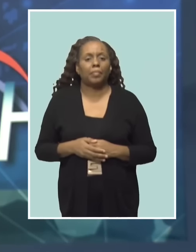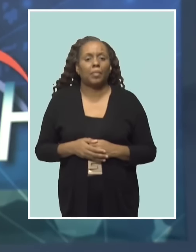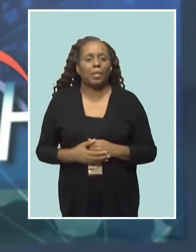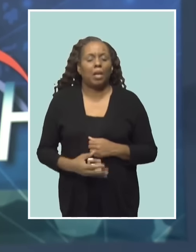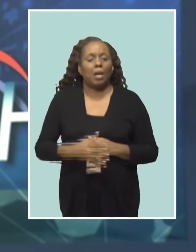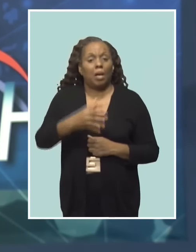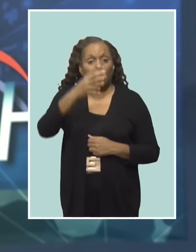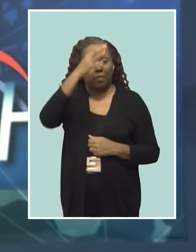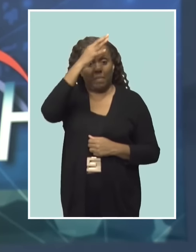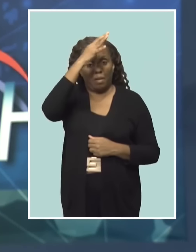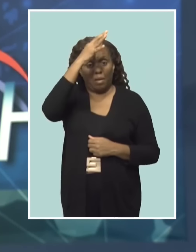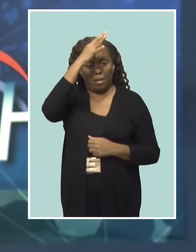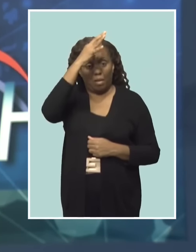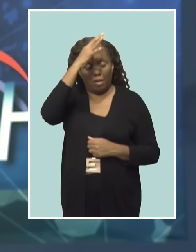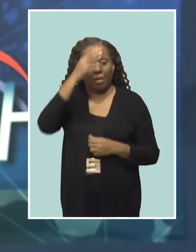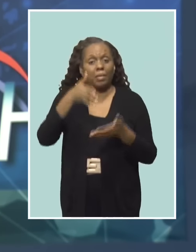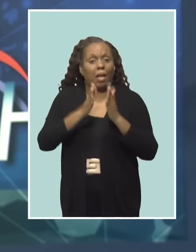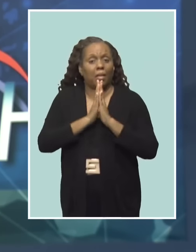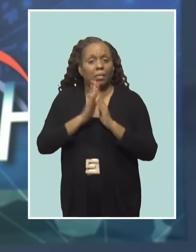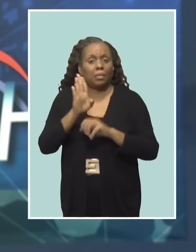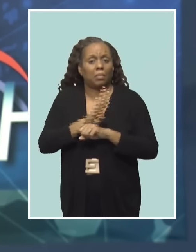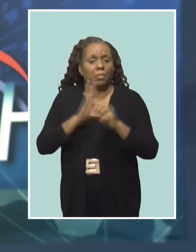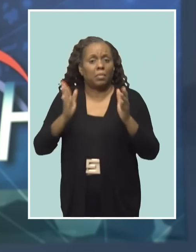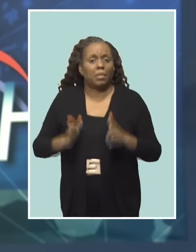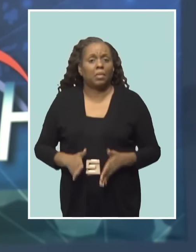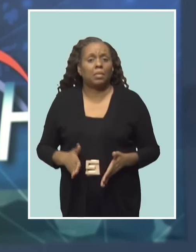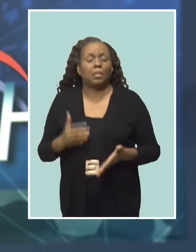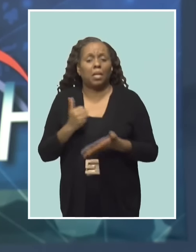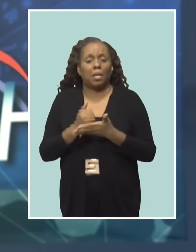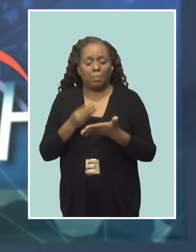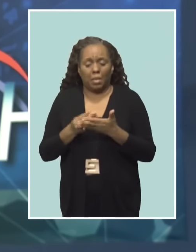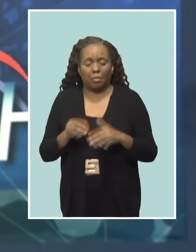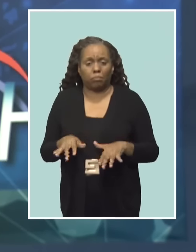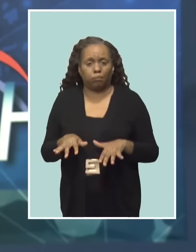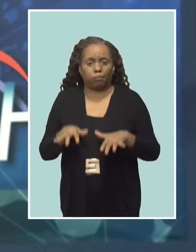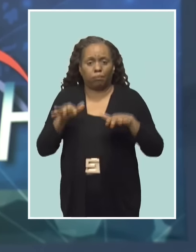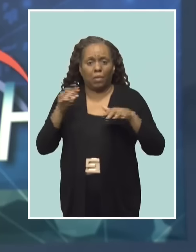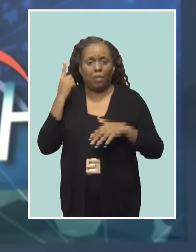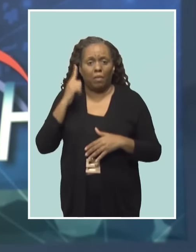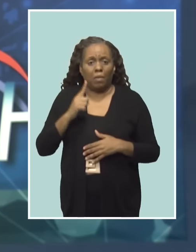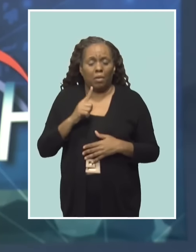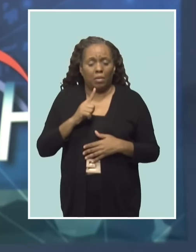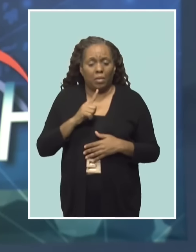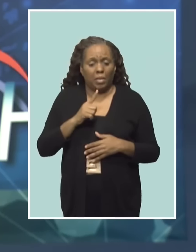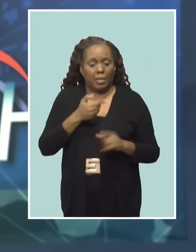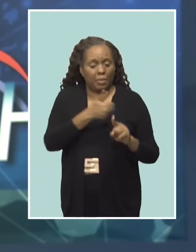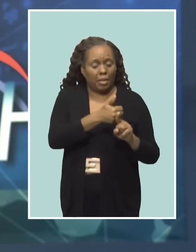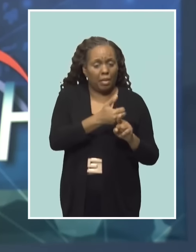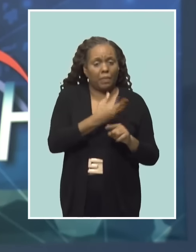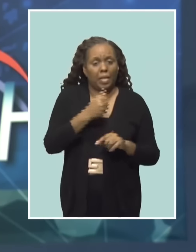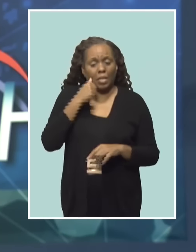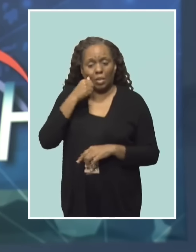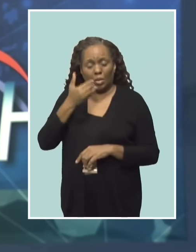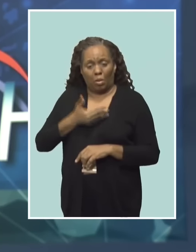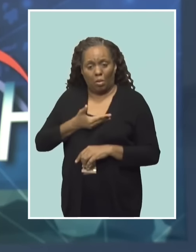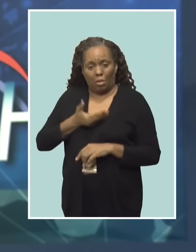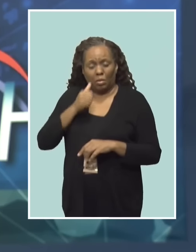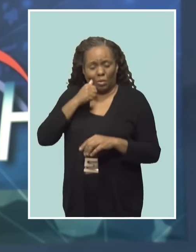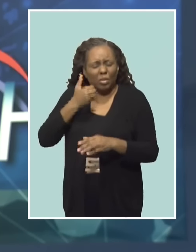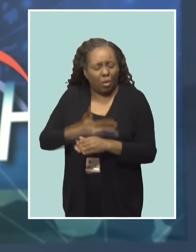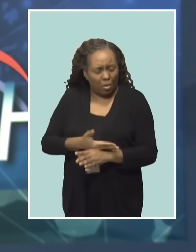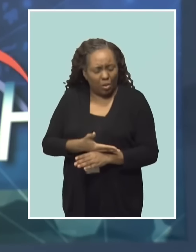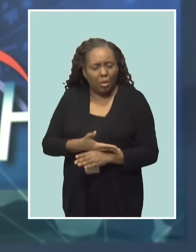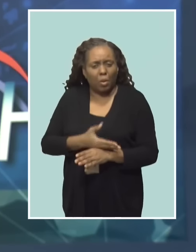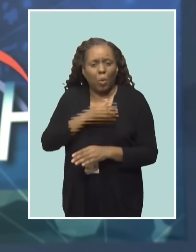Barbadians to help him raise funds to take his seven-year-old daughter overseas for a liver transplant. The child, who has been